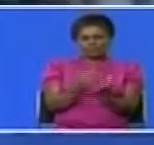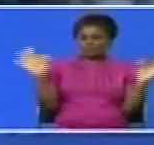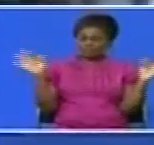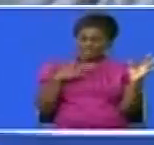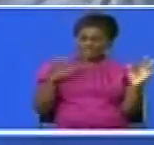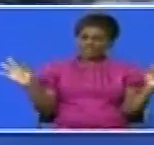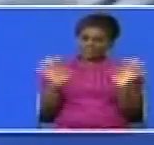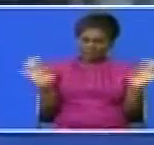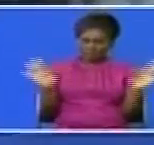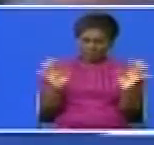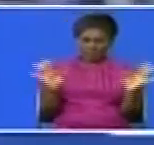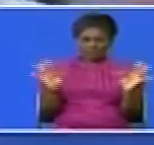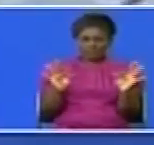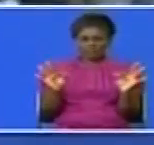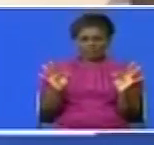ya kina.